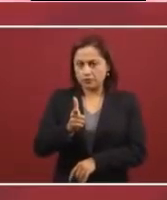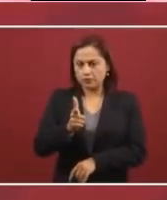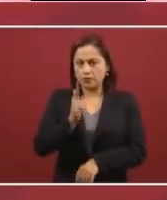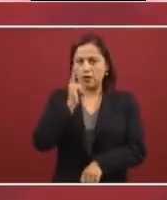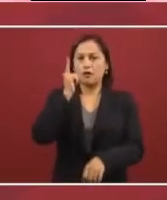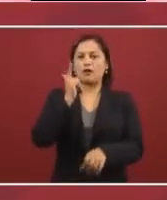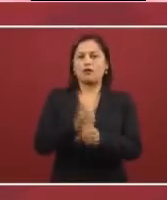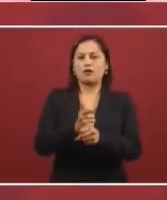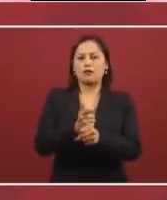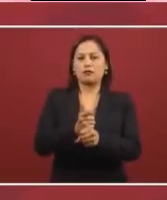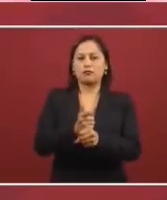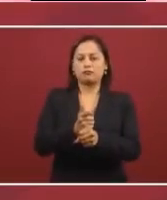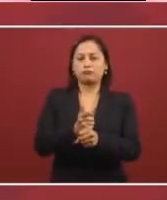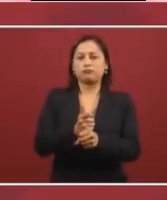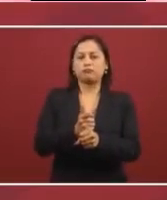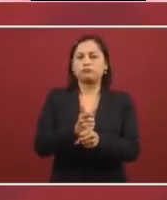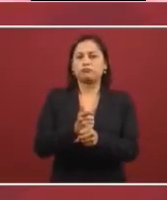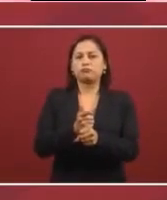it will be